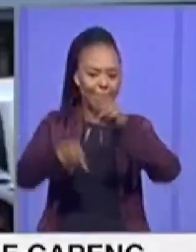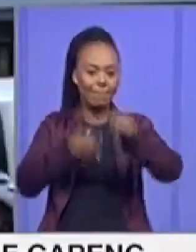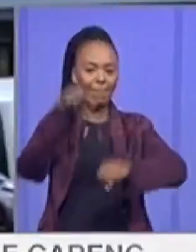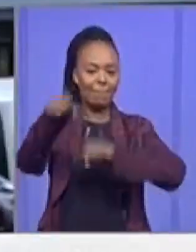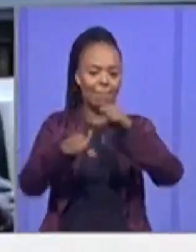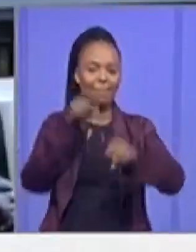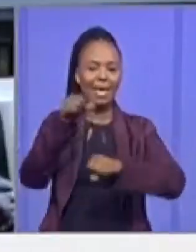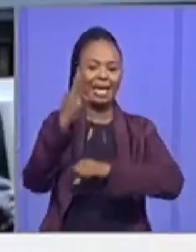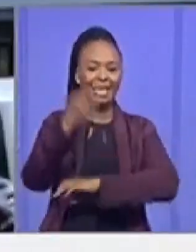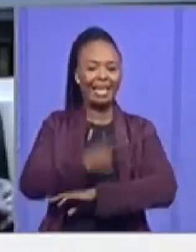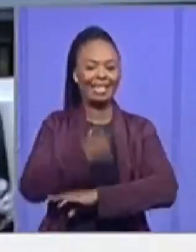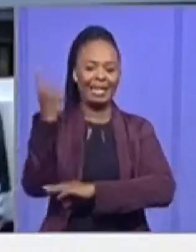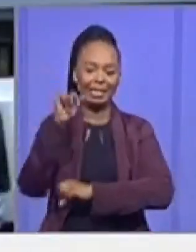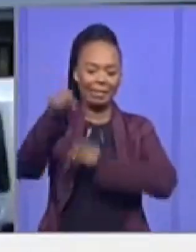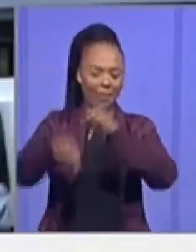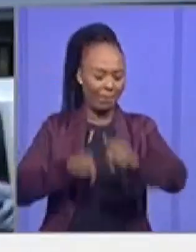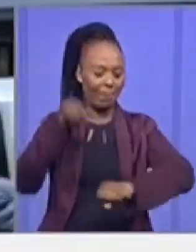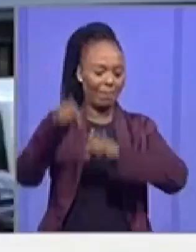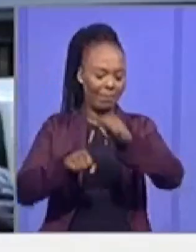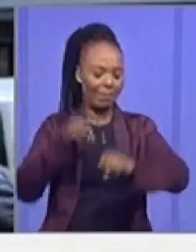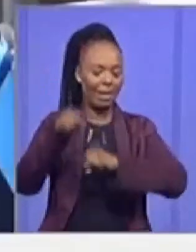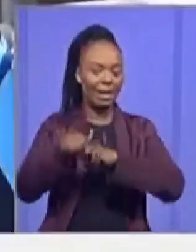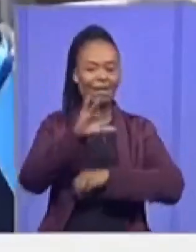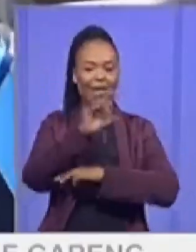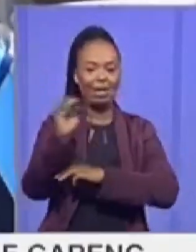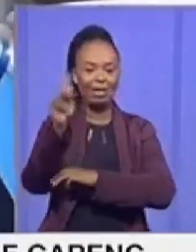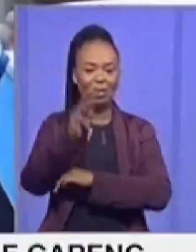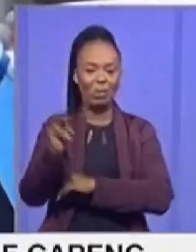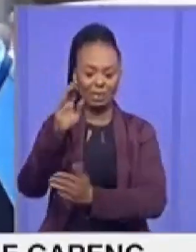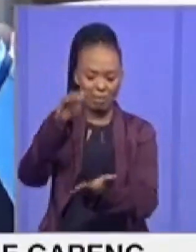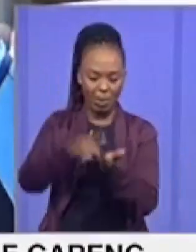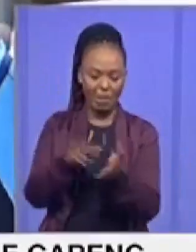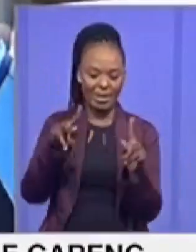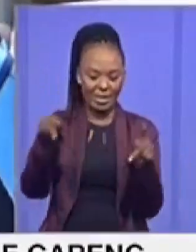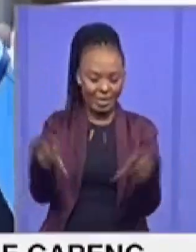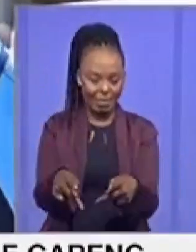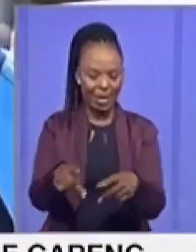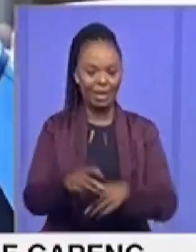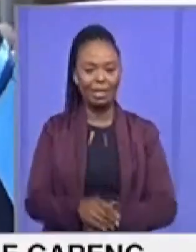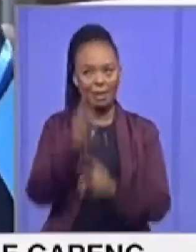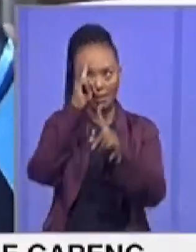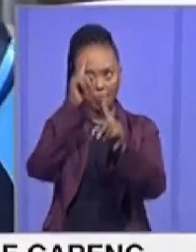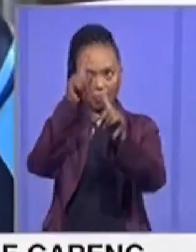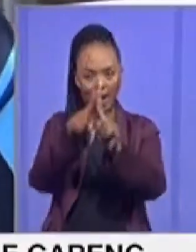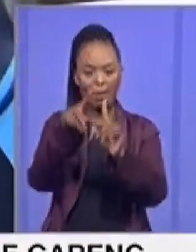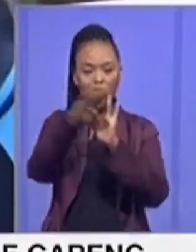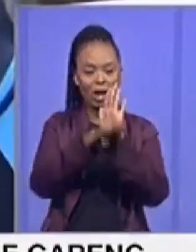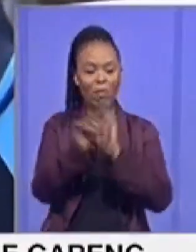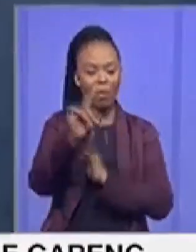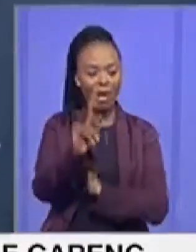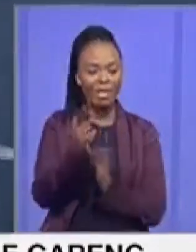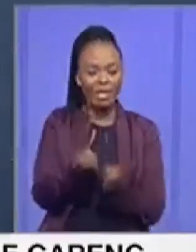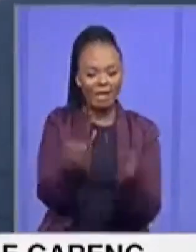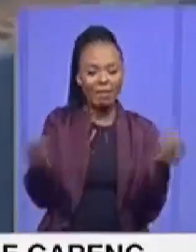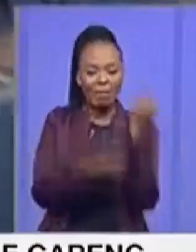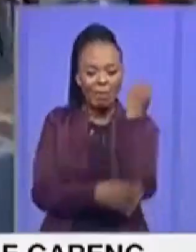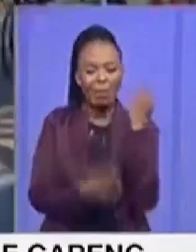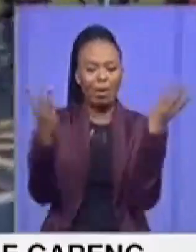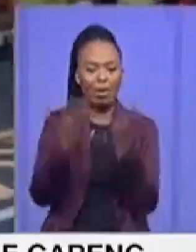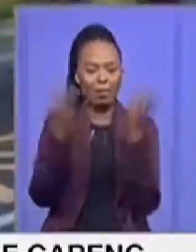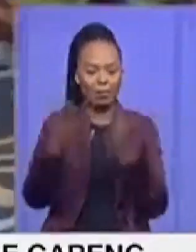3 days, and that's about 500 kilometers. The main aim of this program was to feed hungry people. And since 1964,